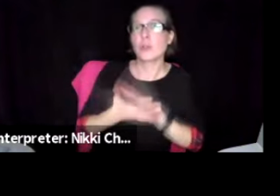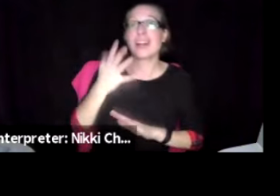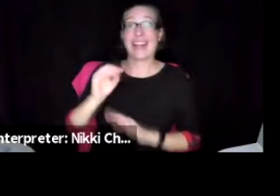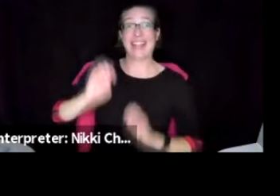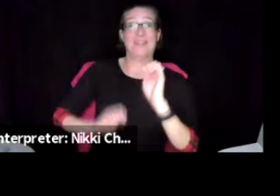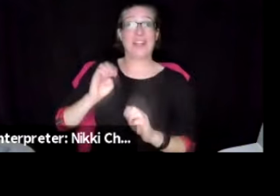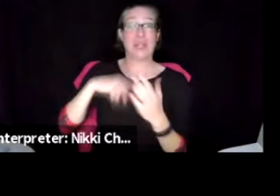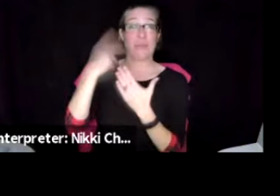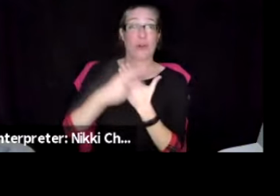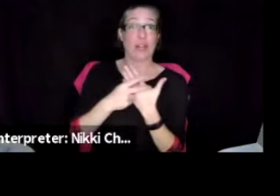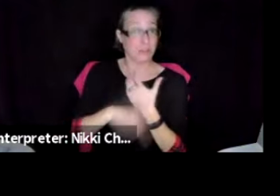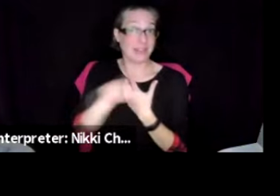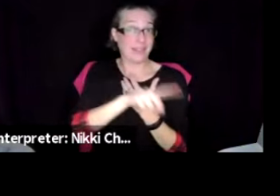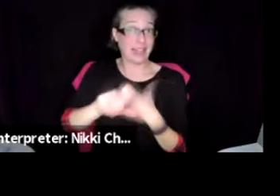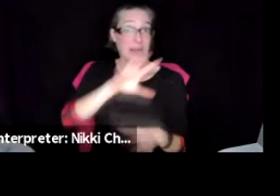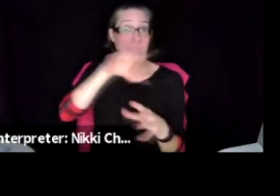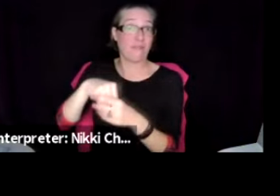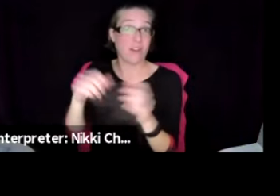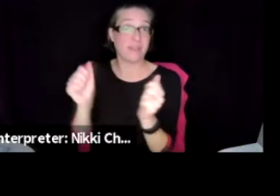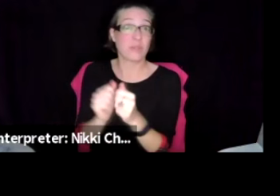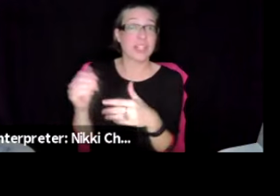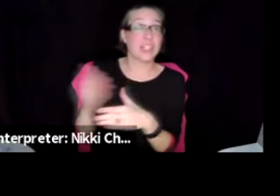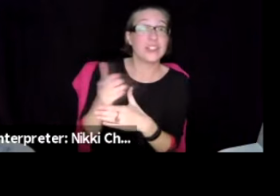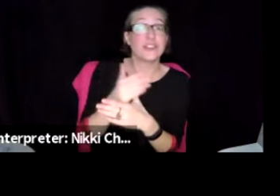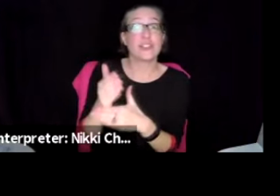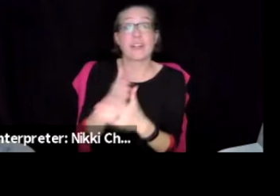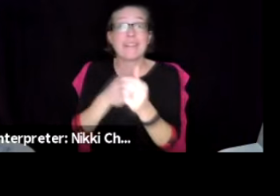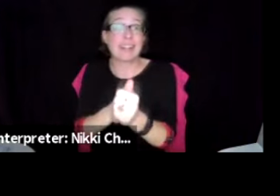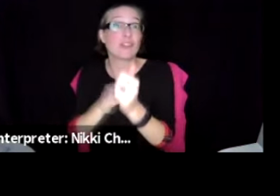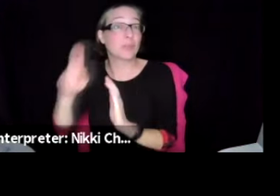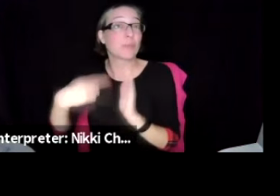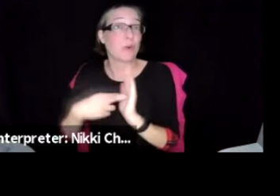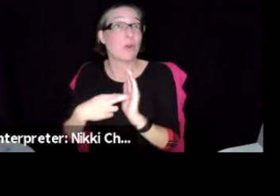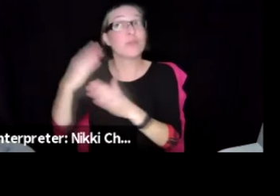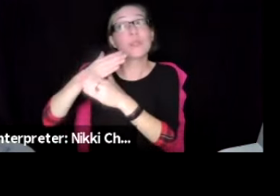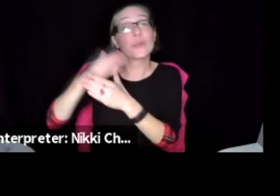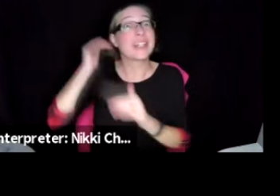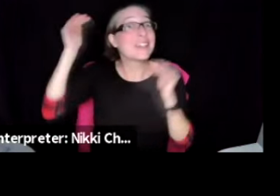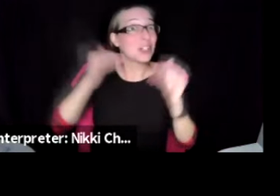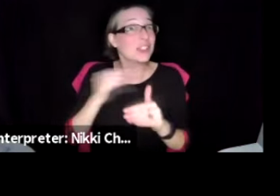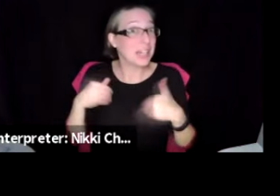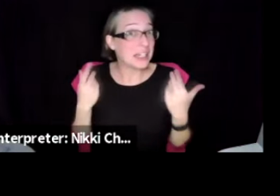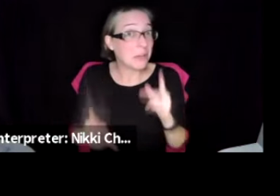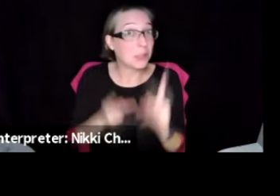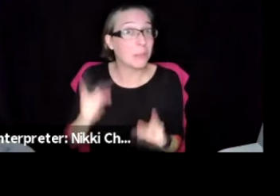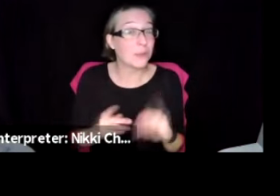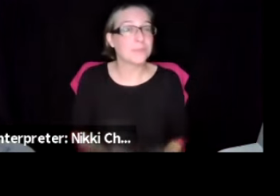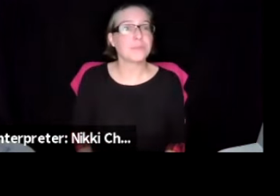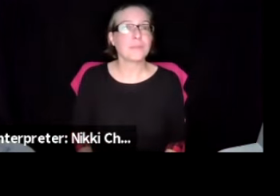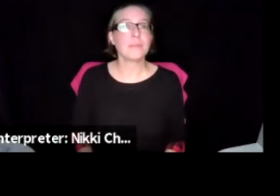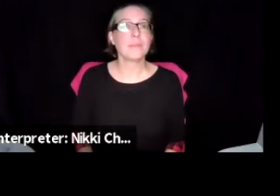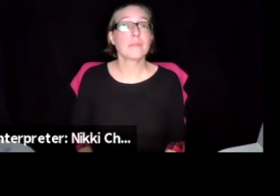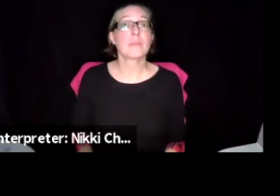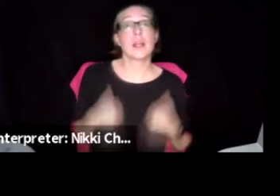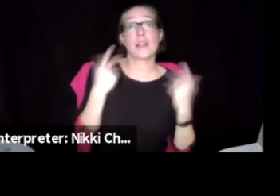share leadership and decision-making roles between adults and young people. and know that both young people and adults